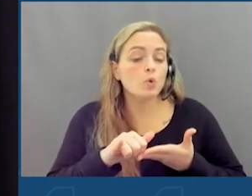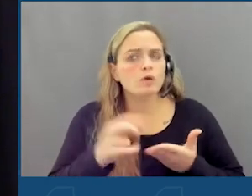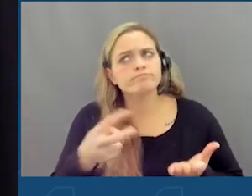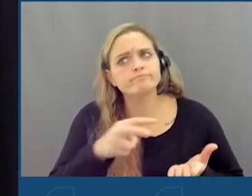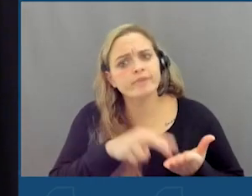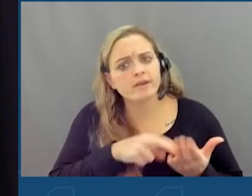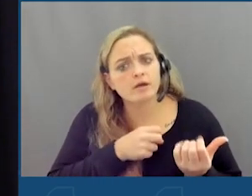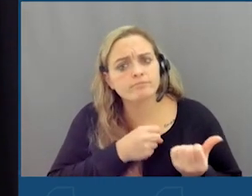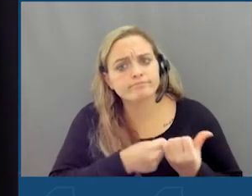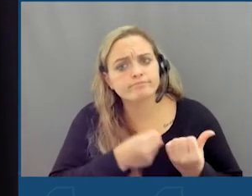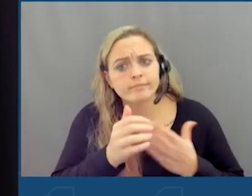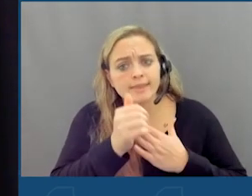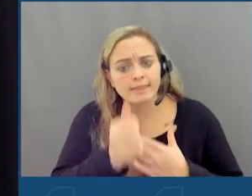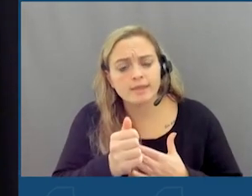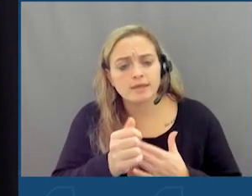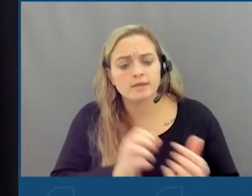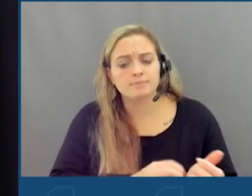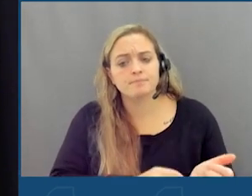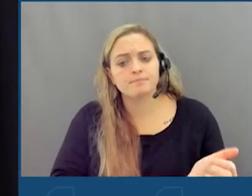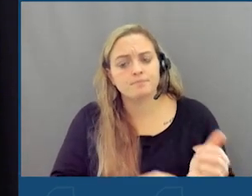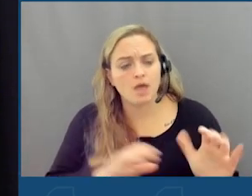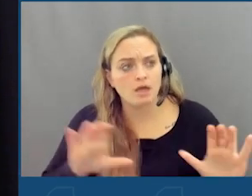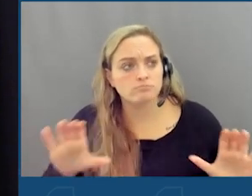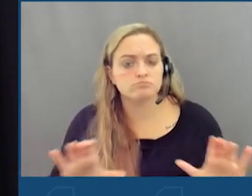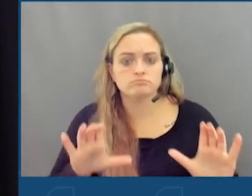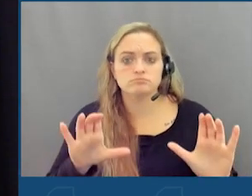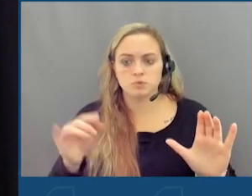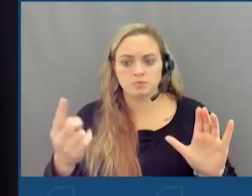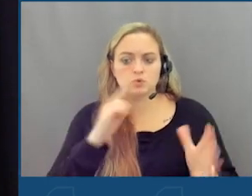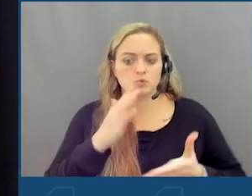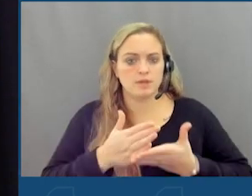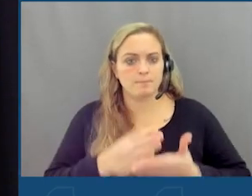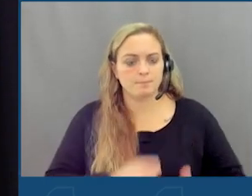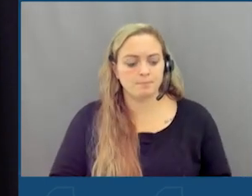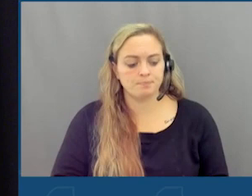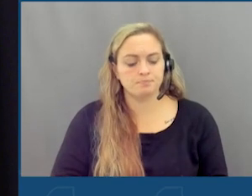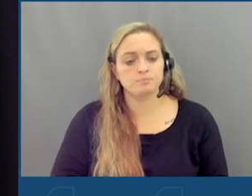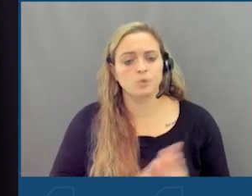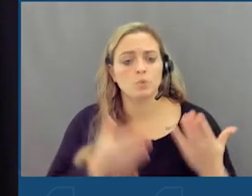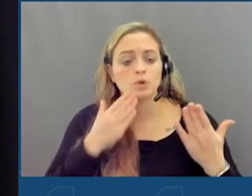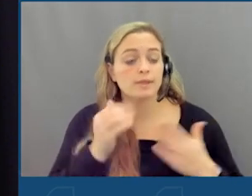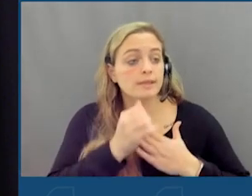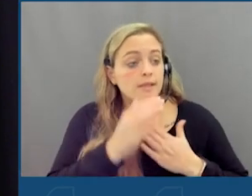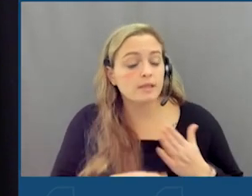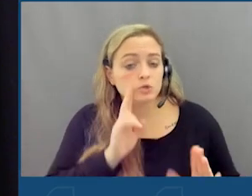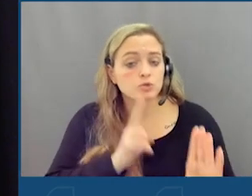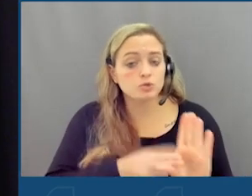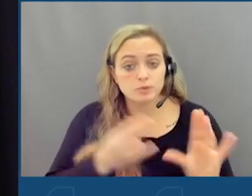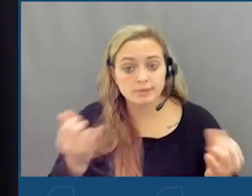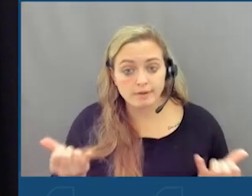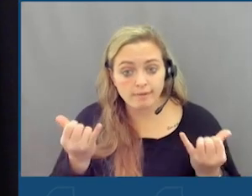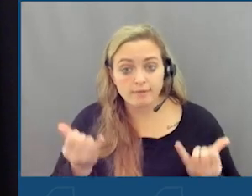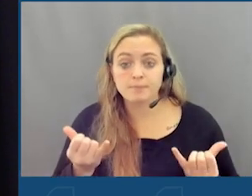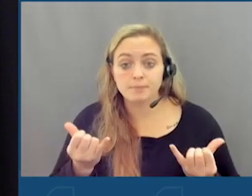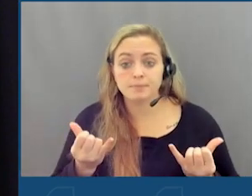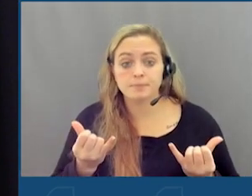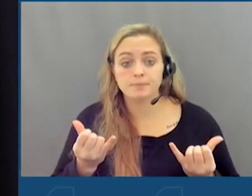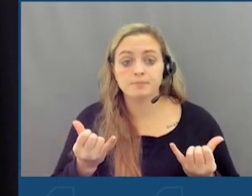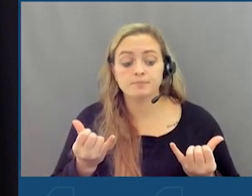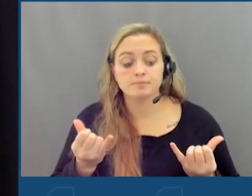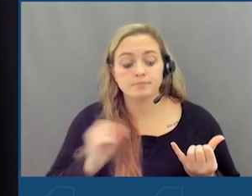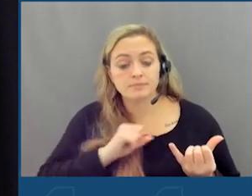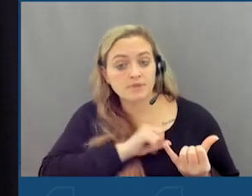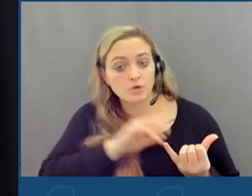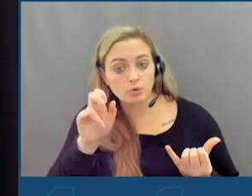leader and take action to stop this. I want to thank the leaders who've joined us here today. Senator